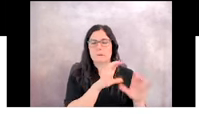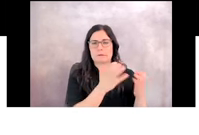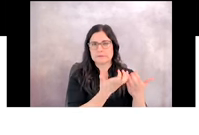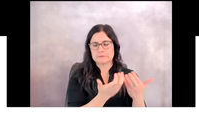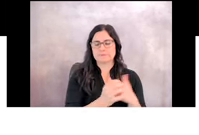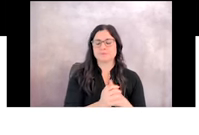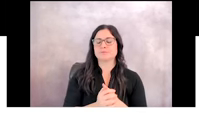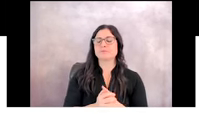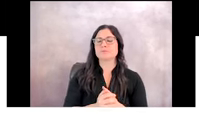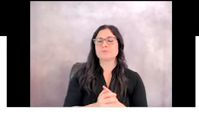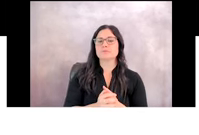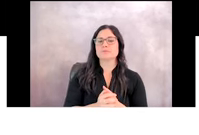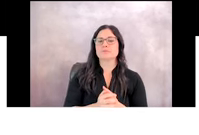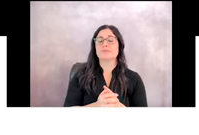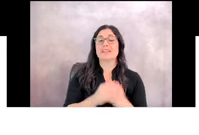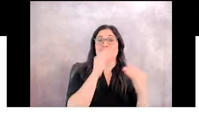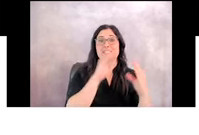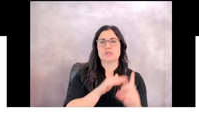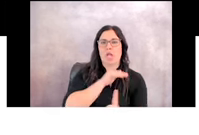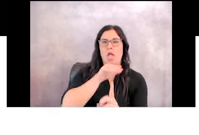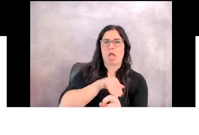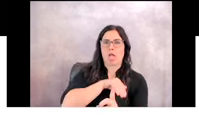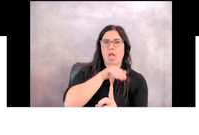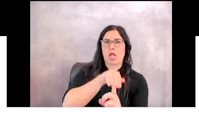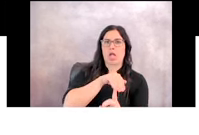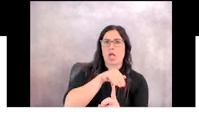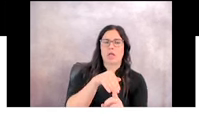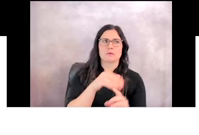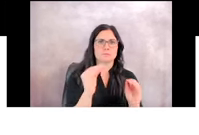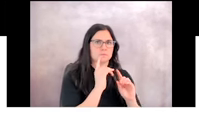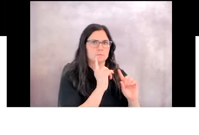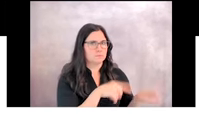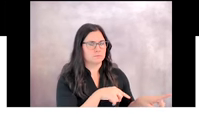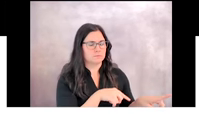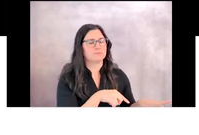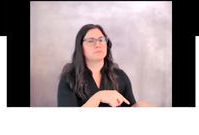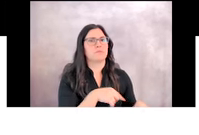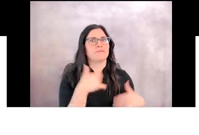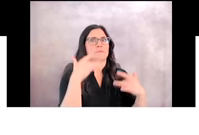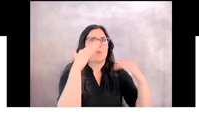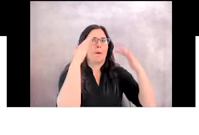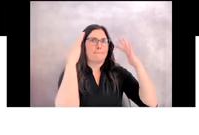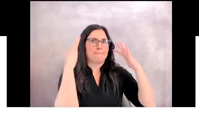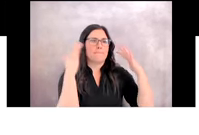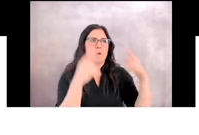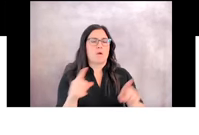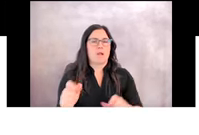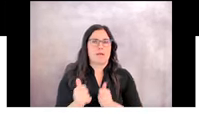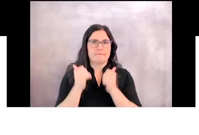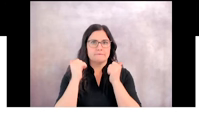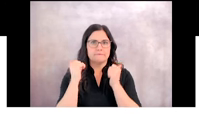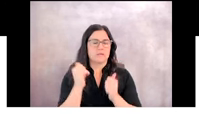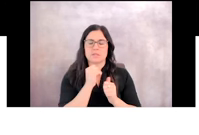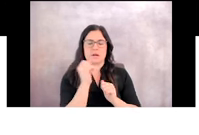class. And she kept sending him these messages, and he wasn't replying to her. He was overwhelmed with what was going on in his life. He was